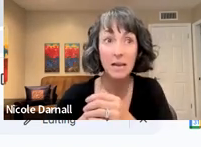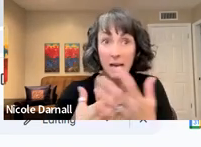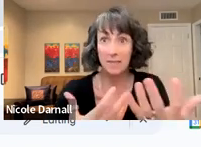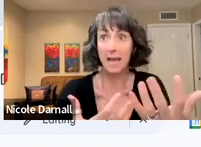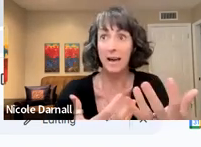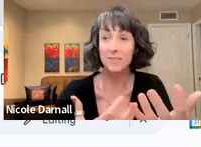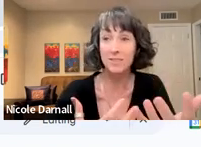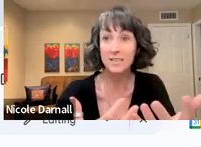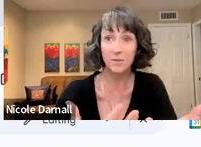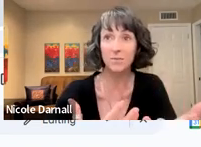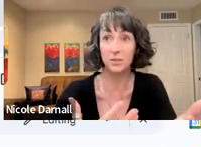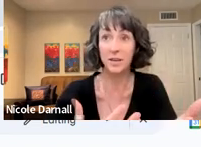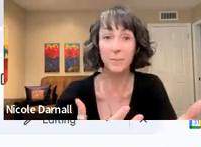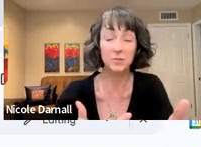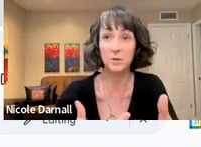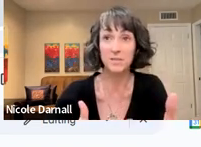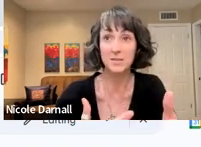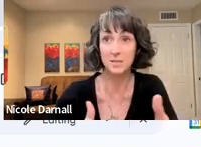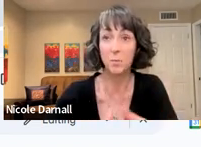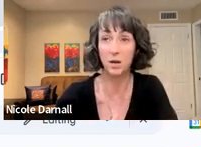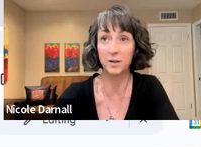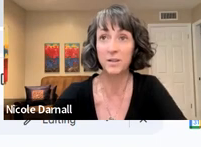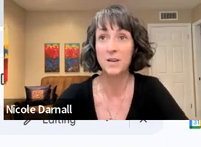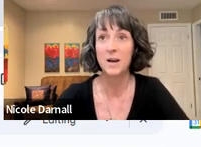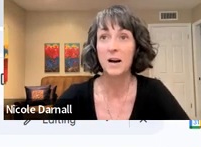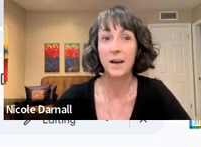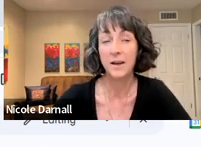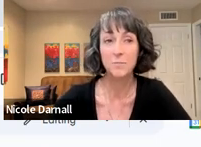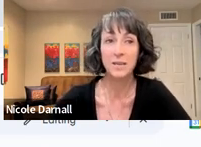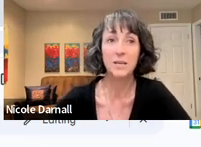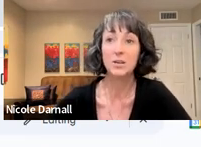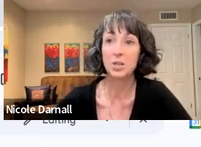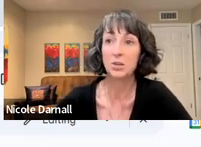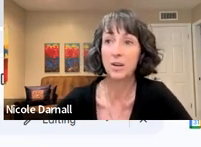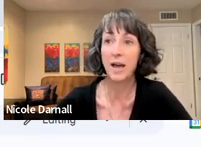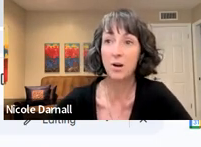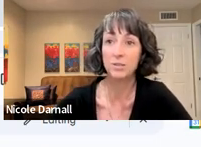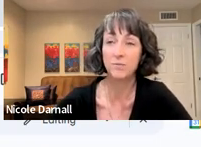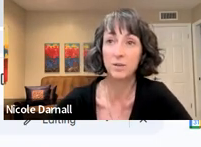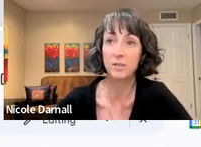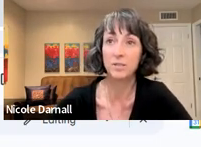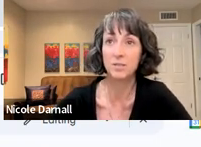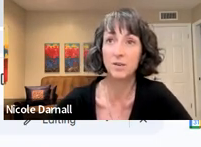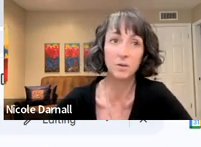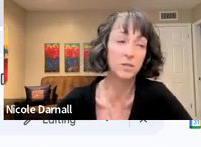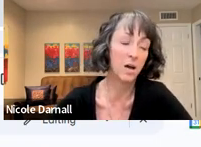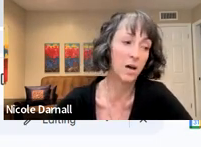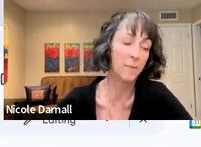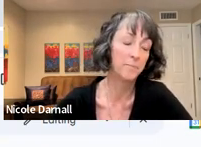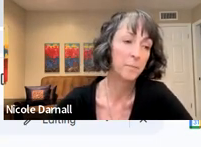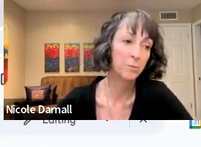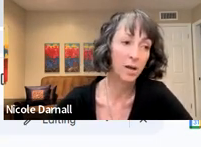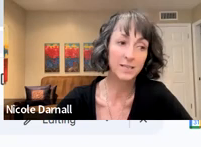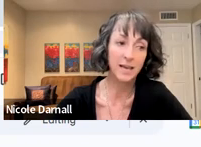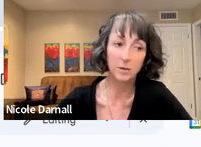camping, they have to think differently about their business model. I'd be eager to learn how